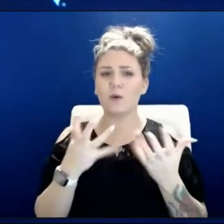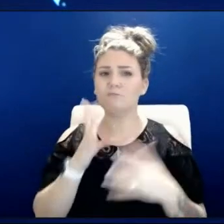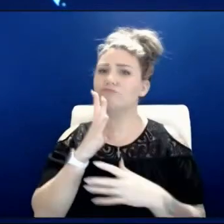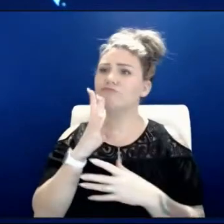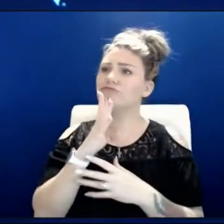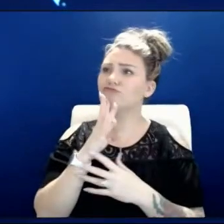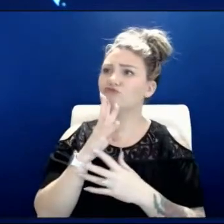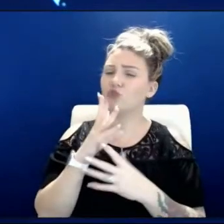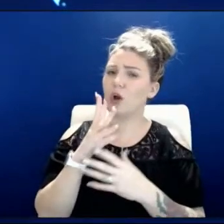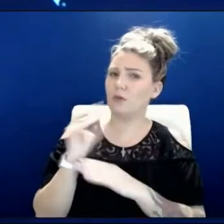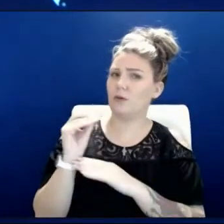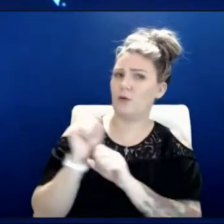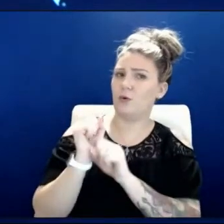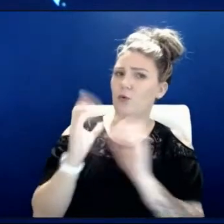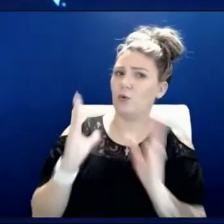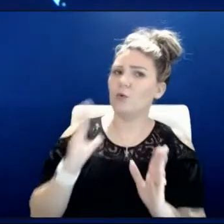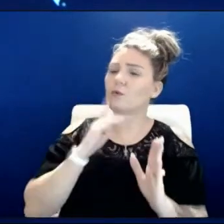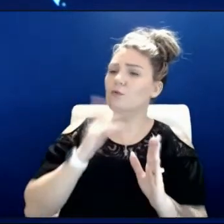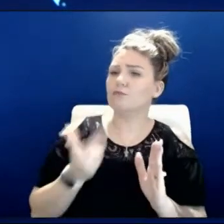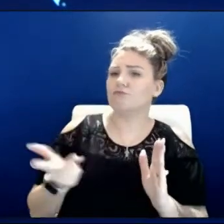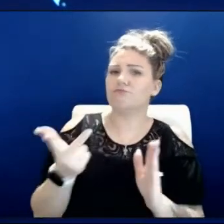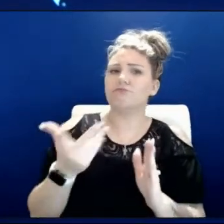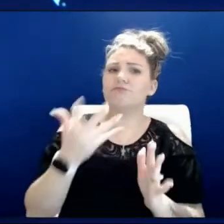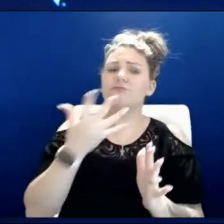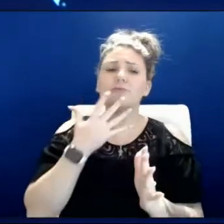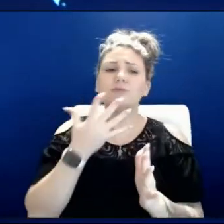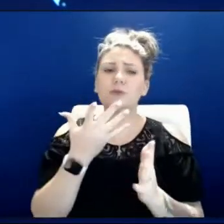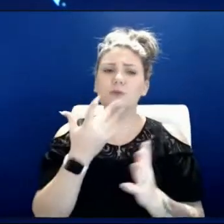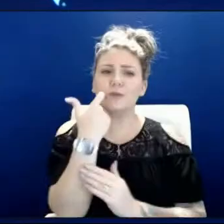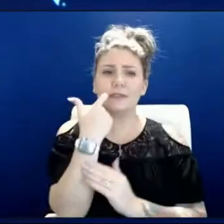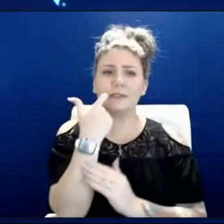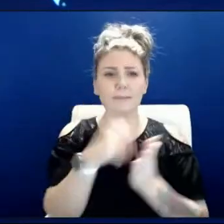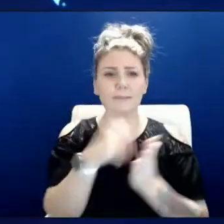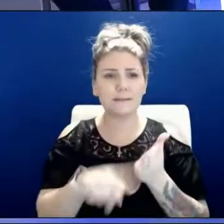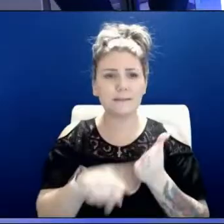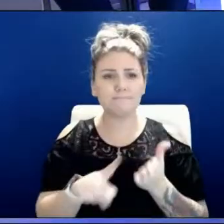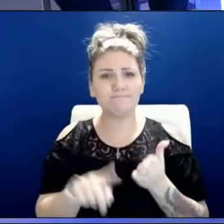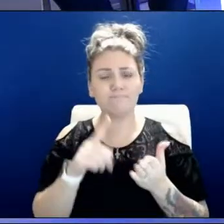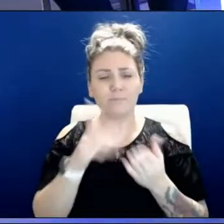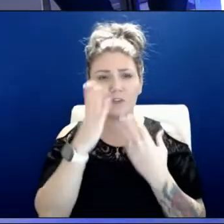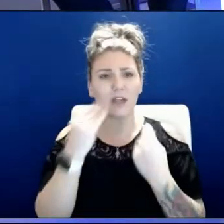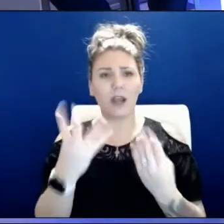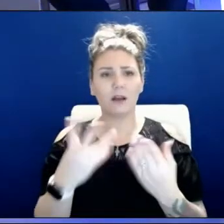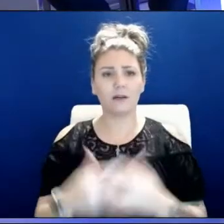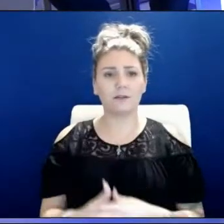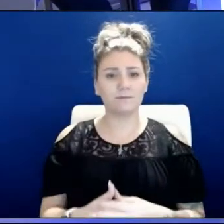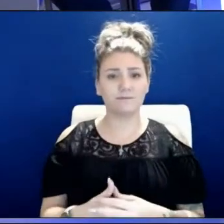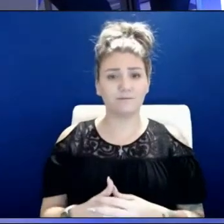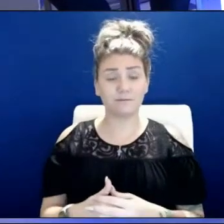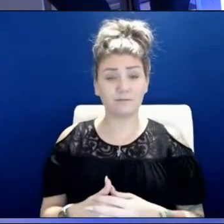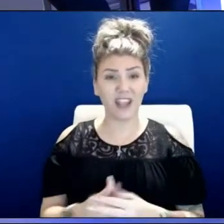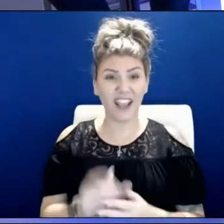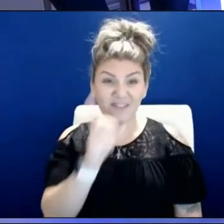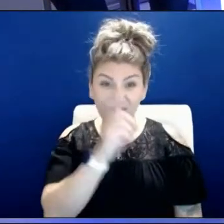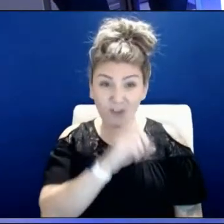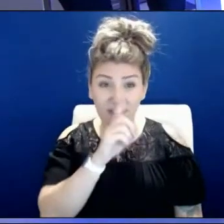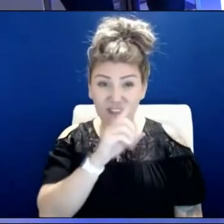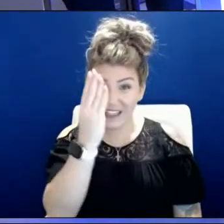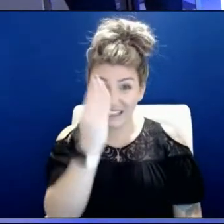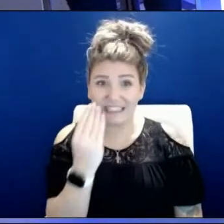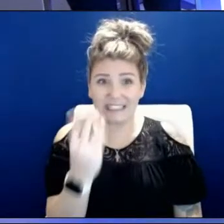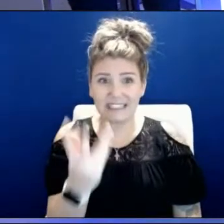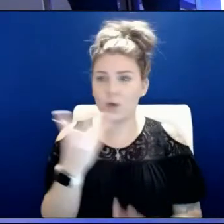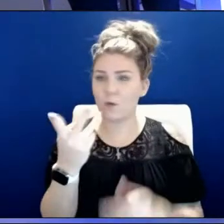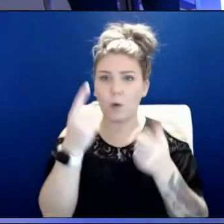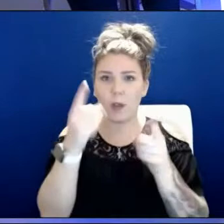always want to see the most recent data, and so should you. But Dr. Castro, falsifying data. What would happen to you if